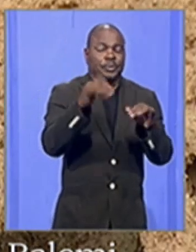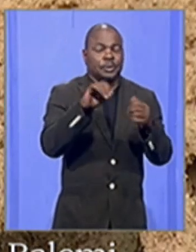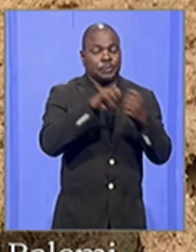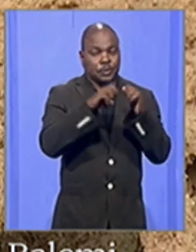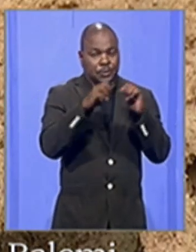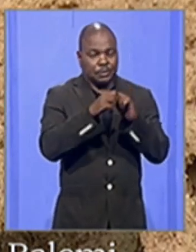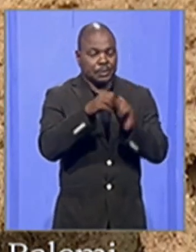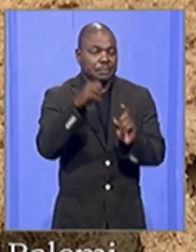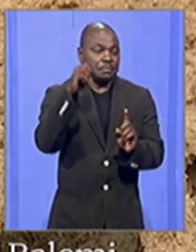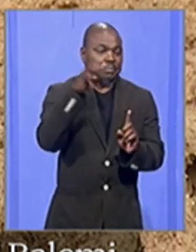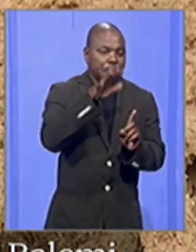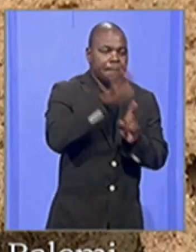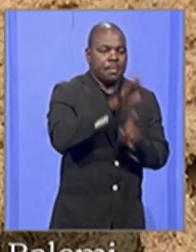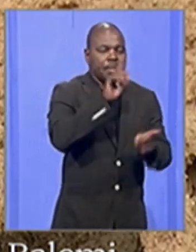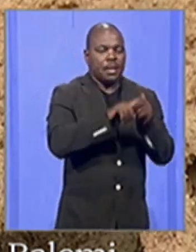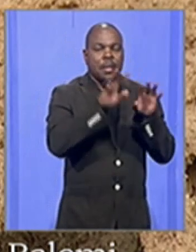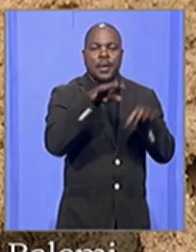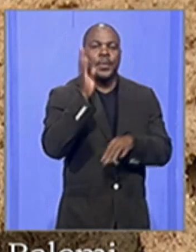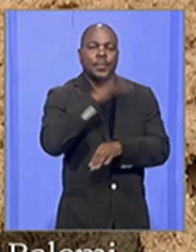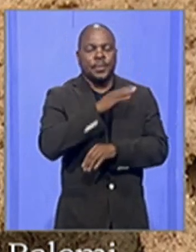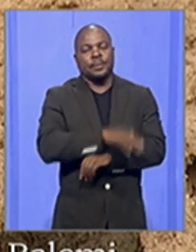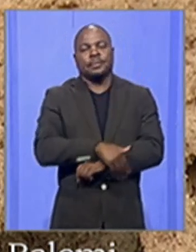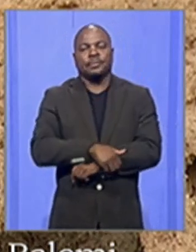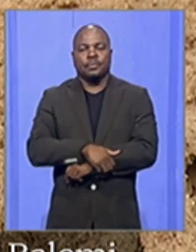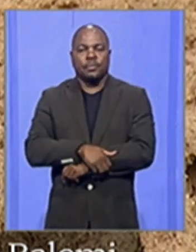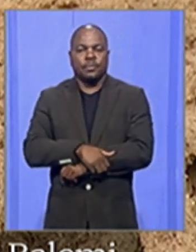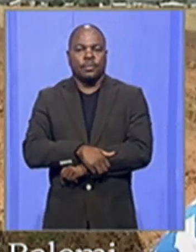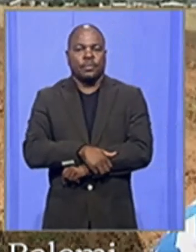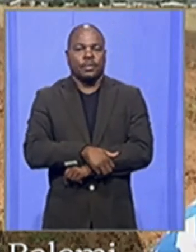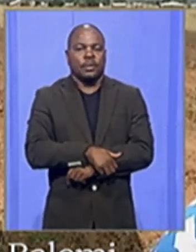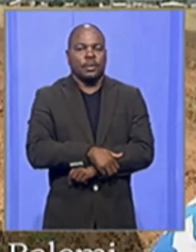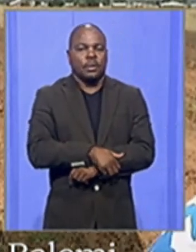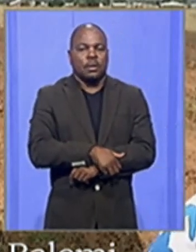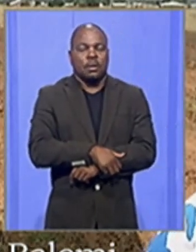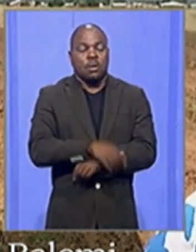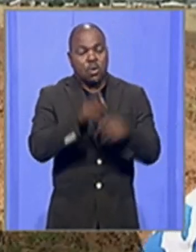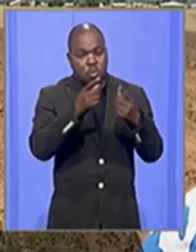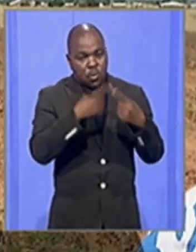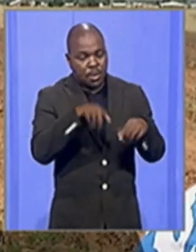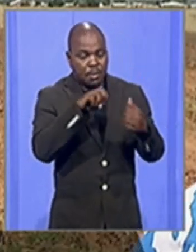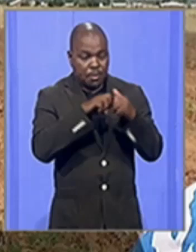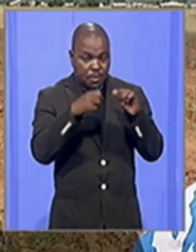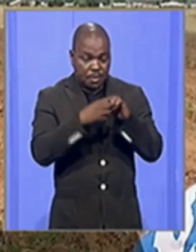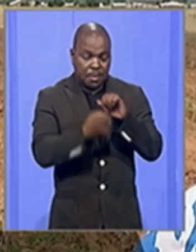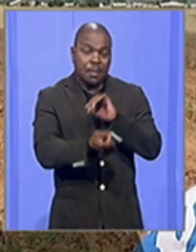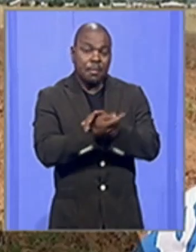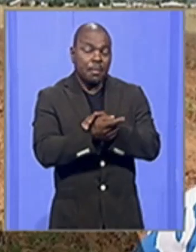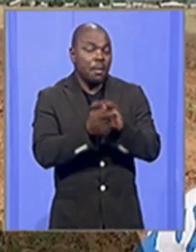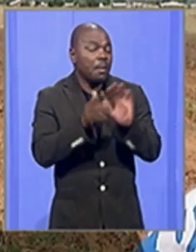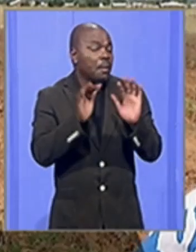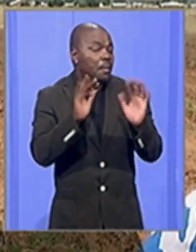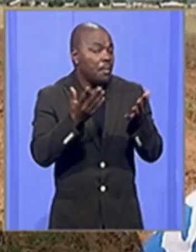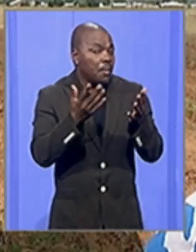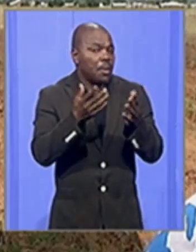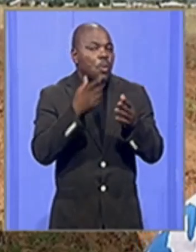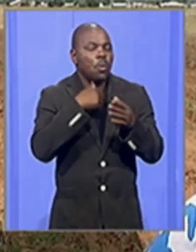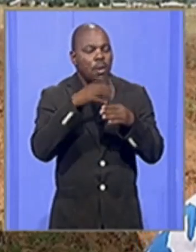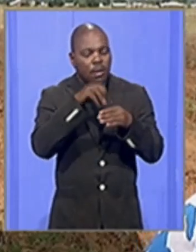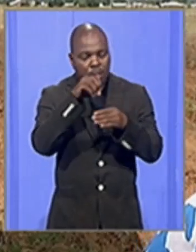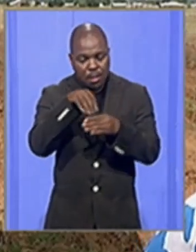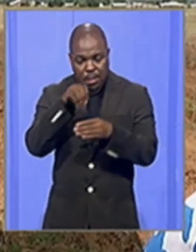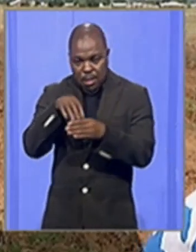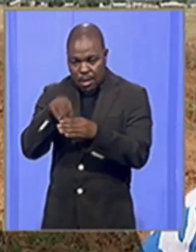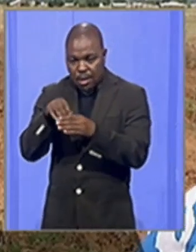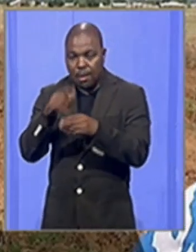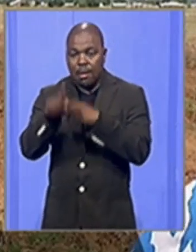le tlhokeho ya pula. Bothata ba rona re la ra planta ka mora hore re plante